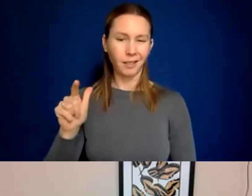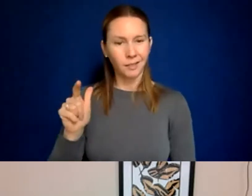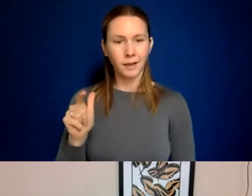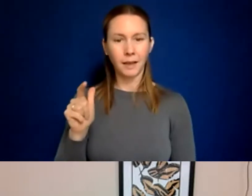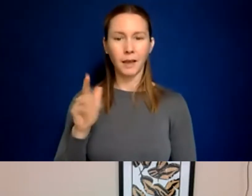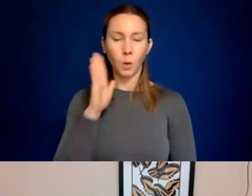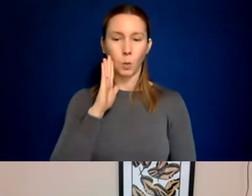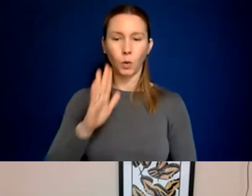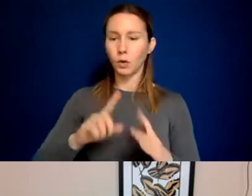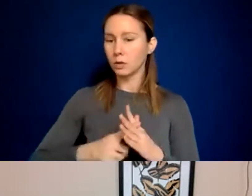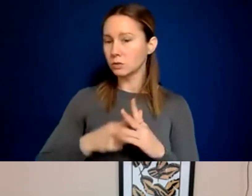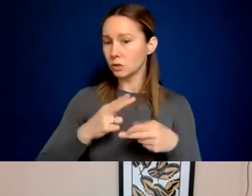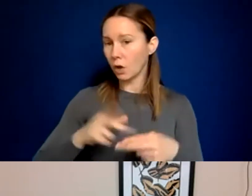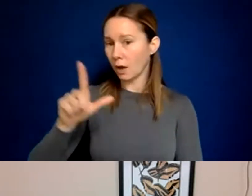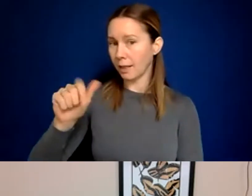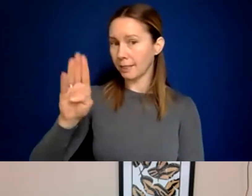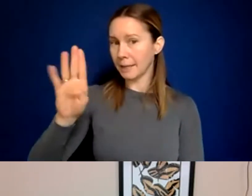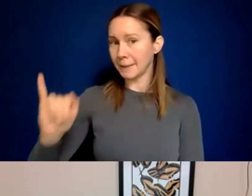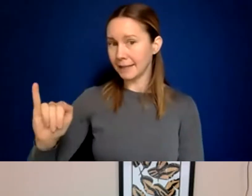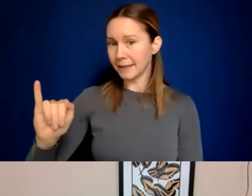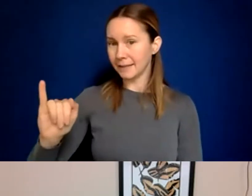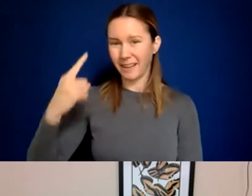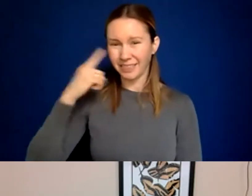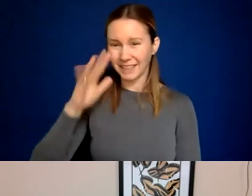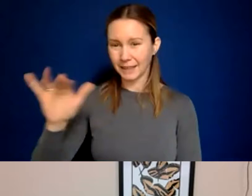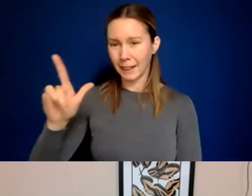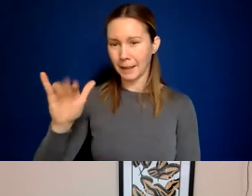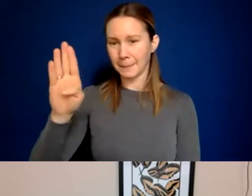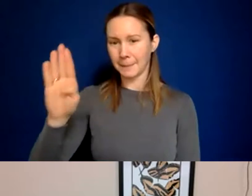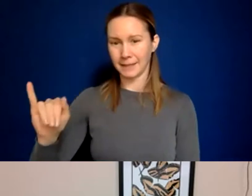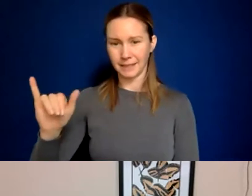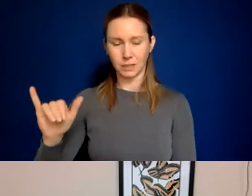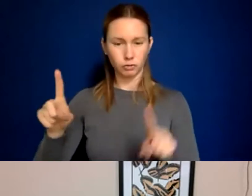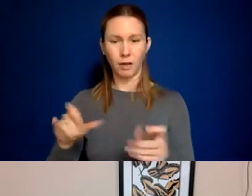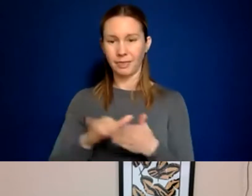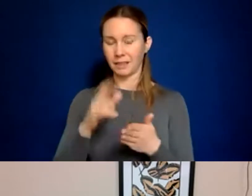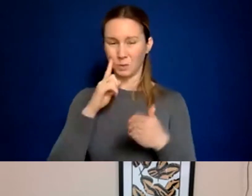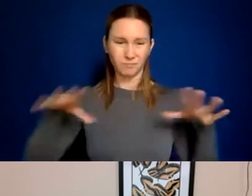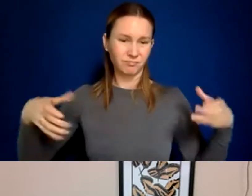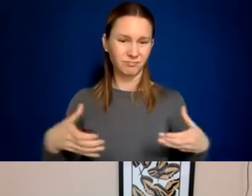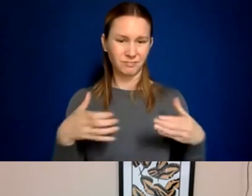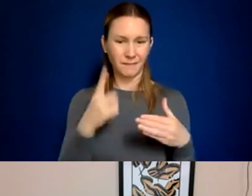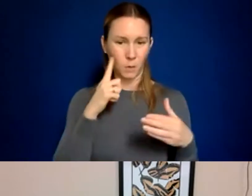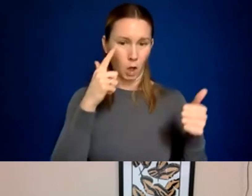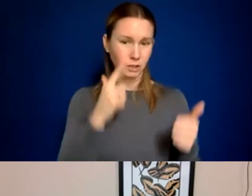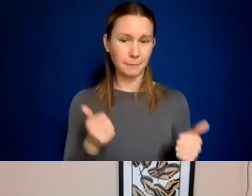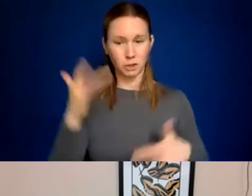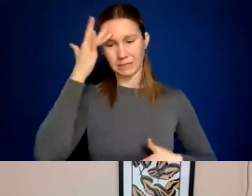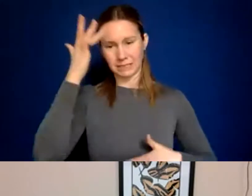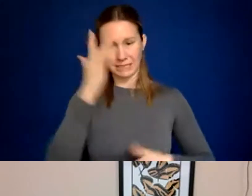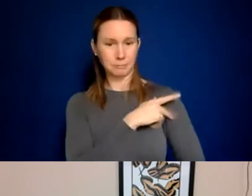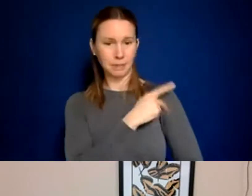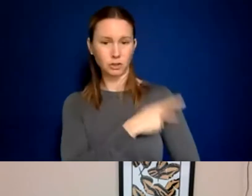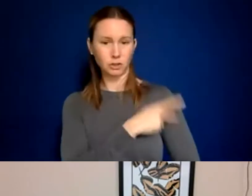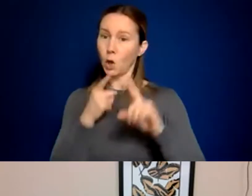It's called the Levy trial, and it's part of a consortium of clinical trials in Alzheimer's disease, and it's basically the